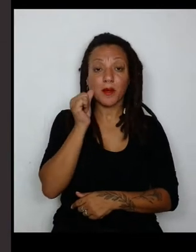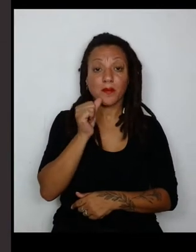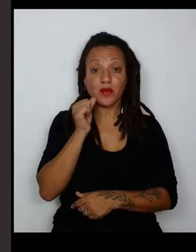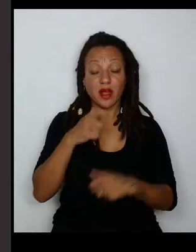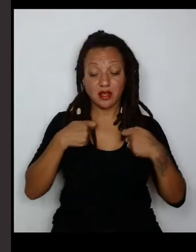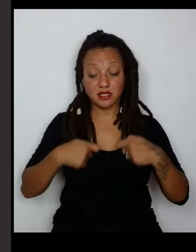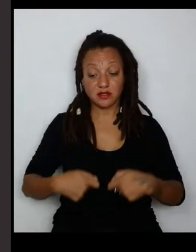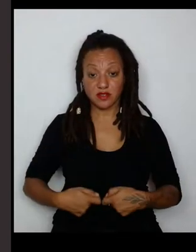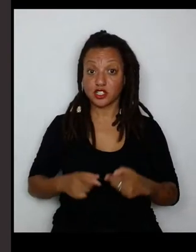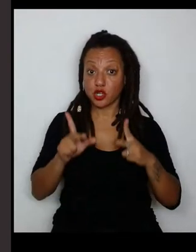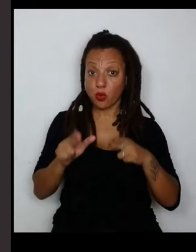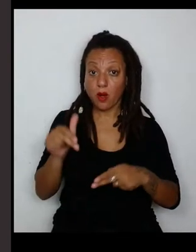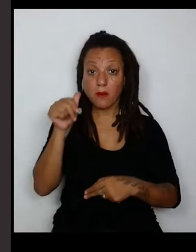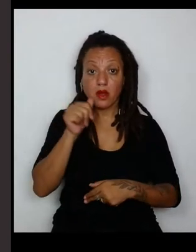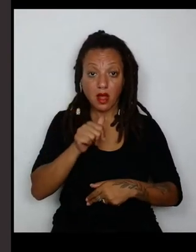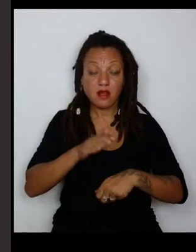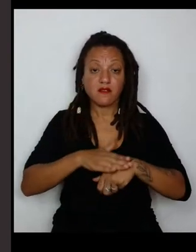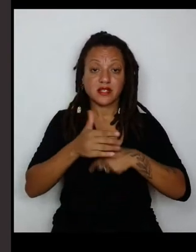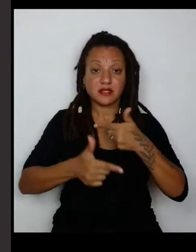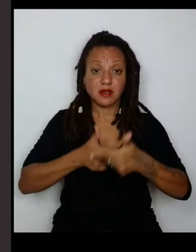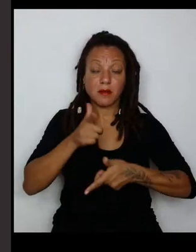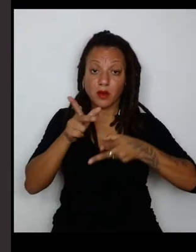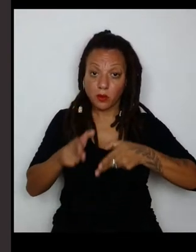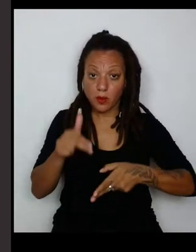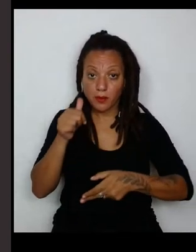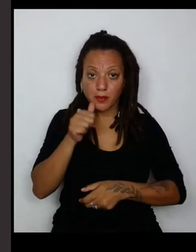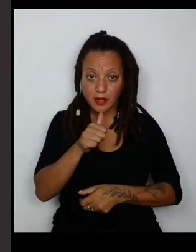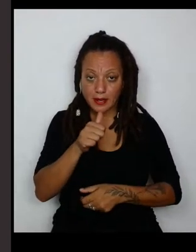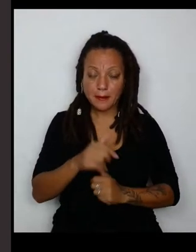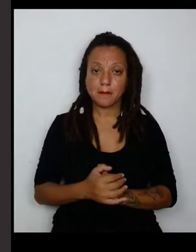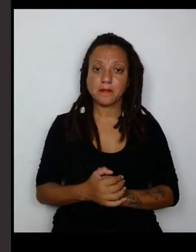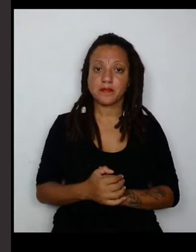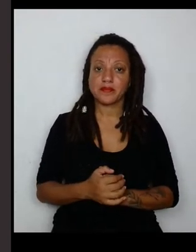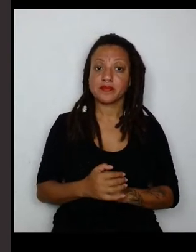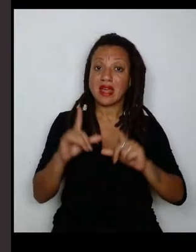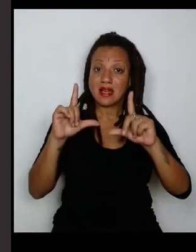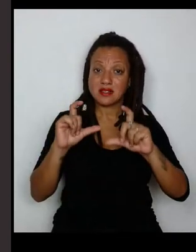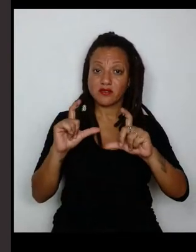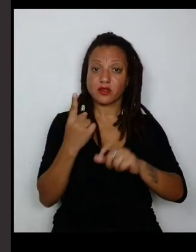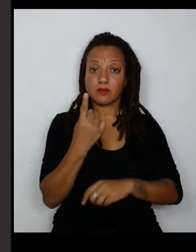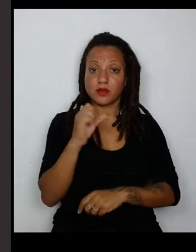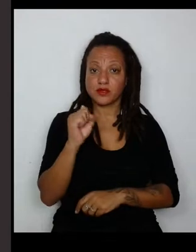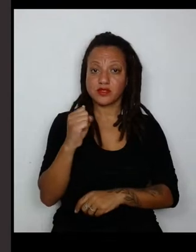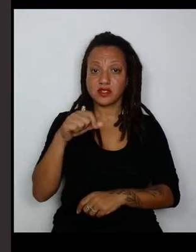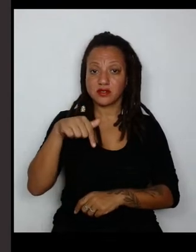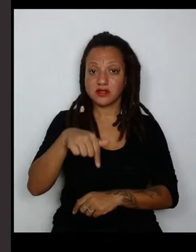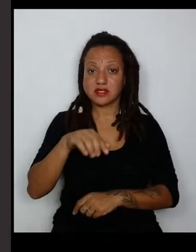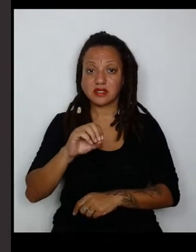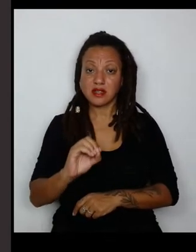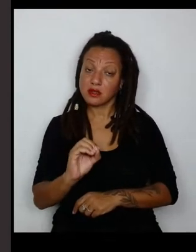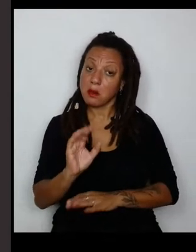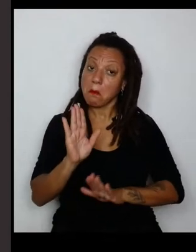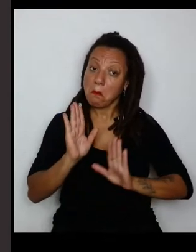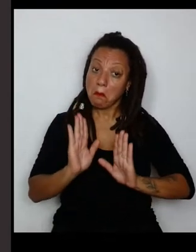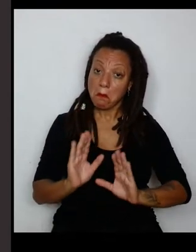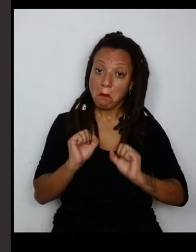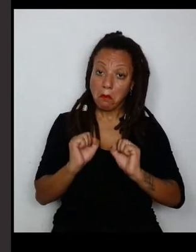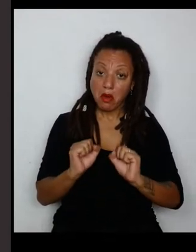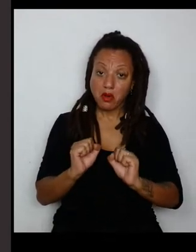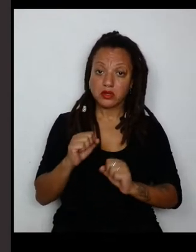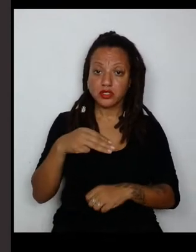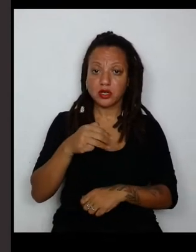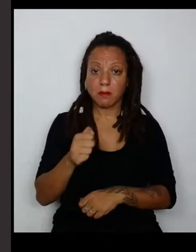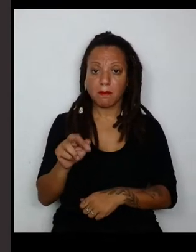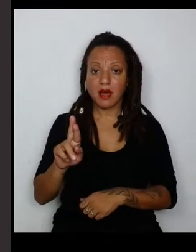possibly have been mahu's though this is speculative rage would certainly have known such figures in tahiti and they would have supplemented his already existing